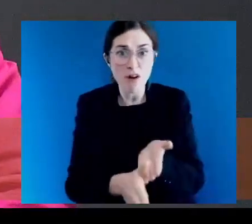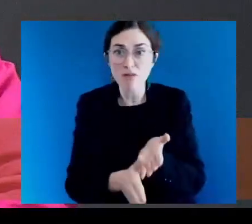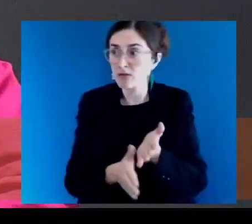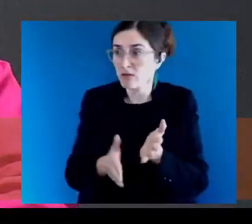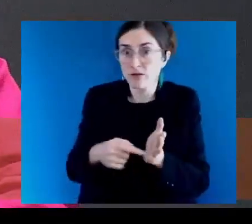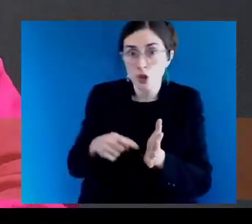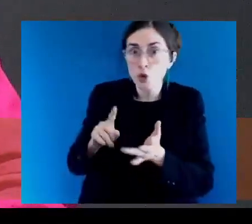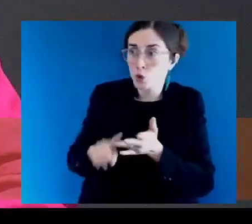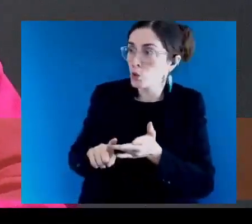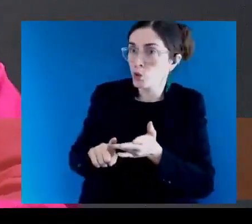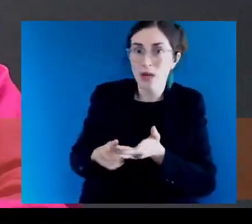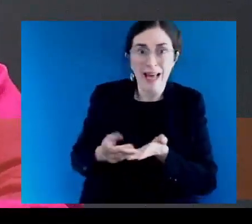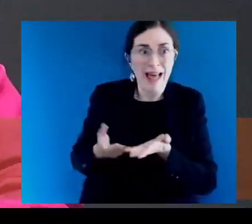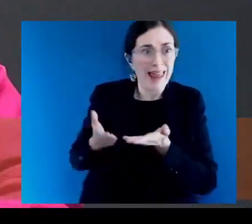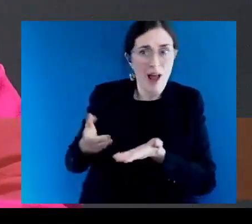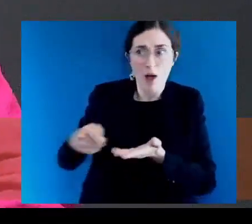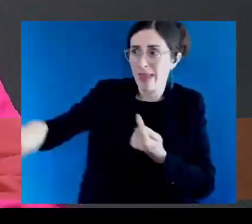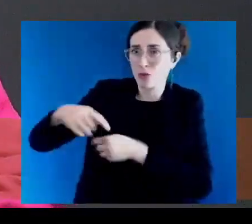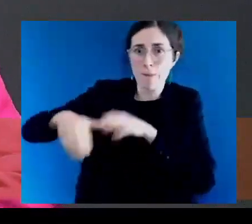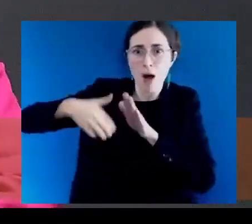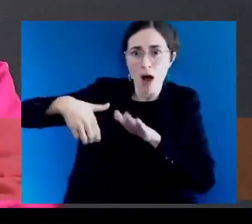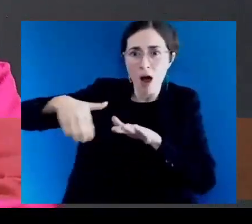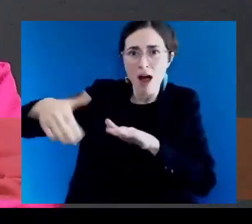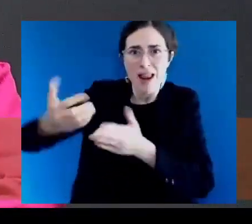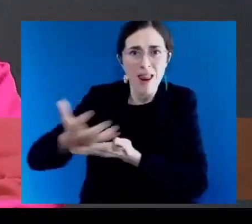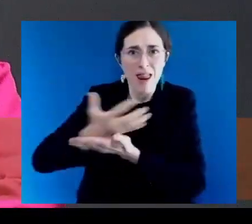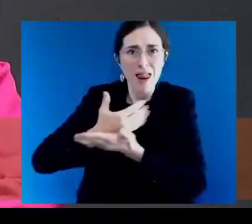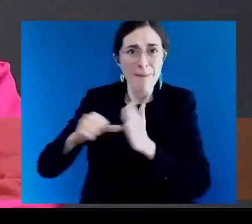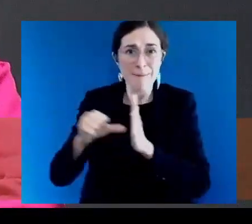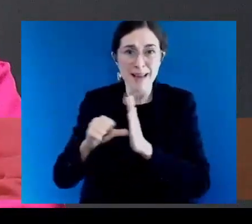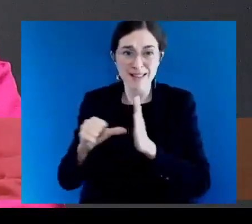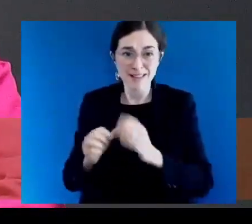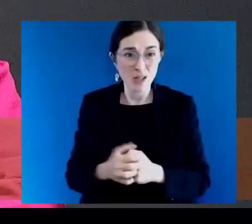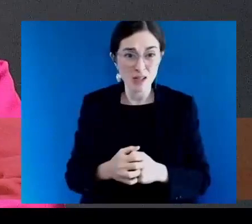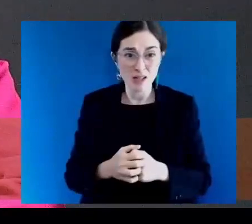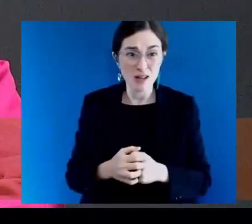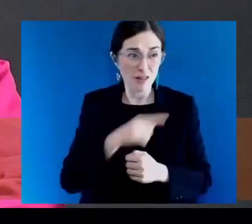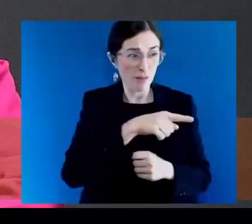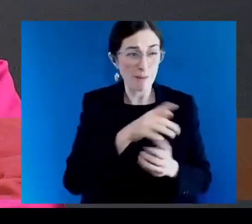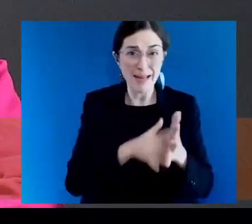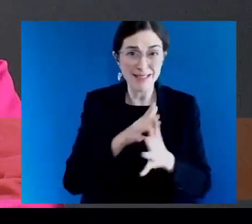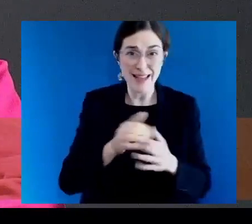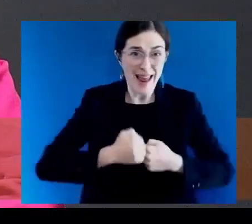regulated, is the point that I'm making here. We over-regulated.